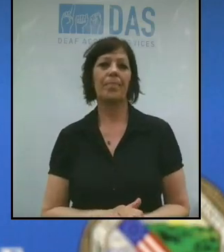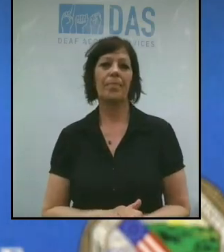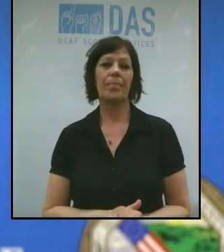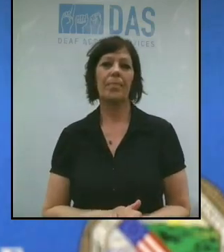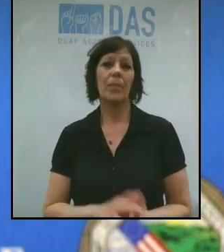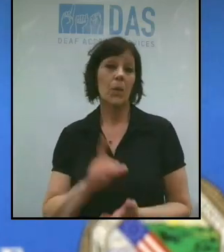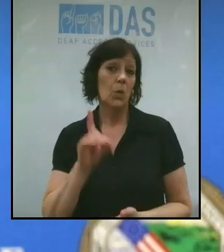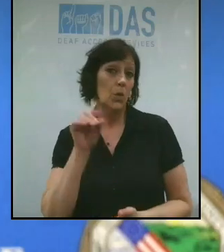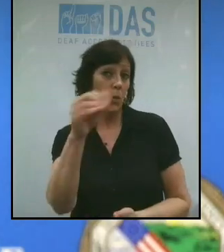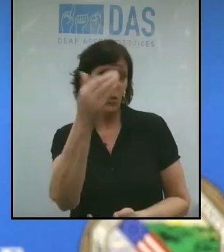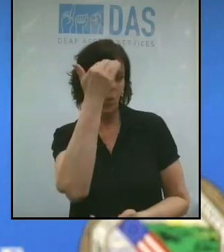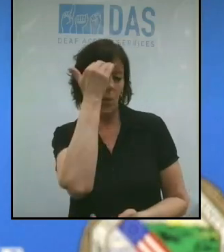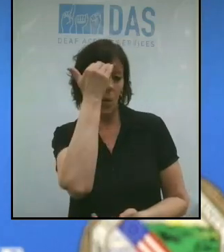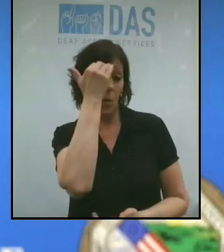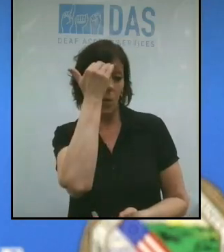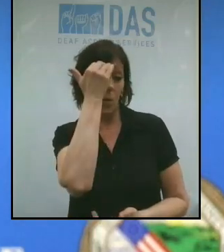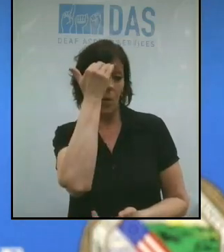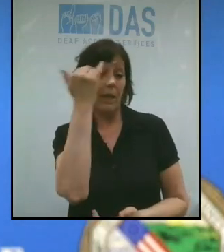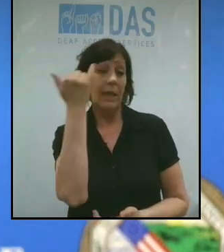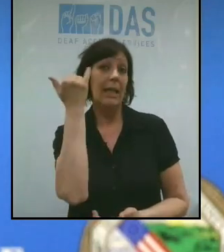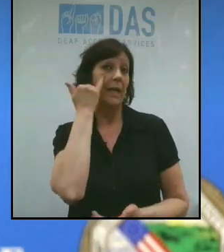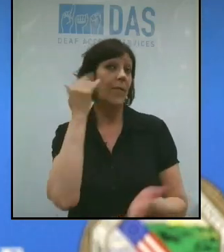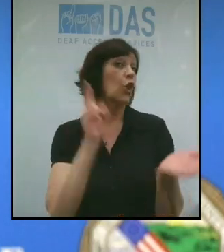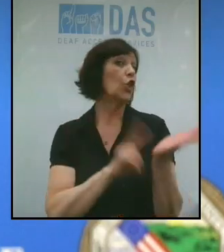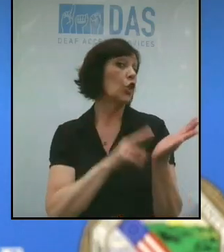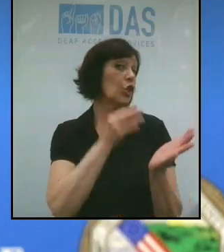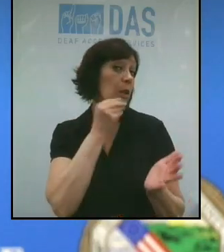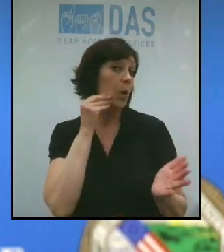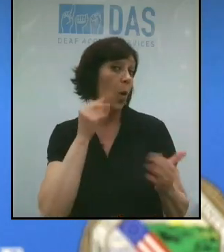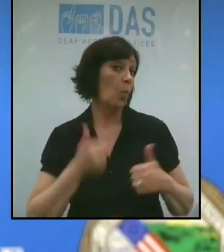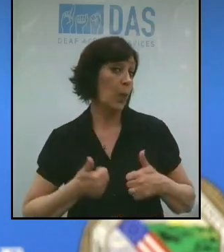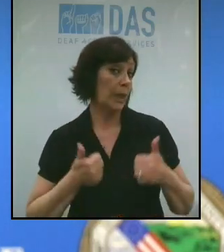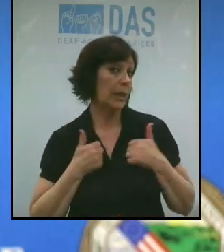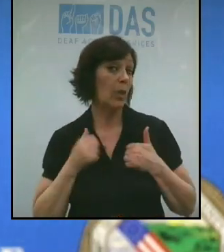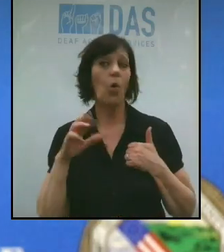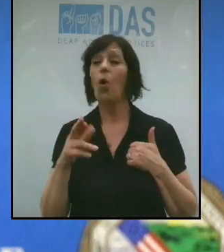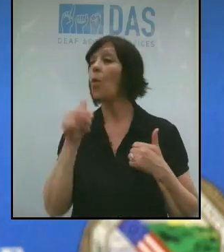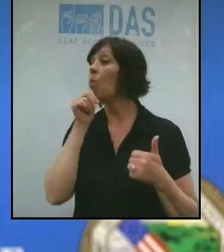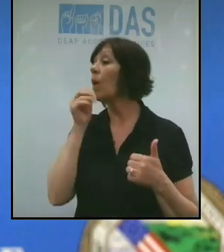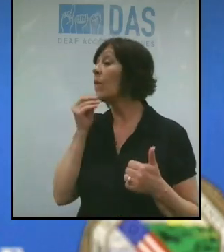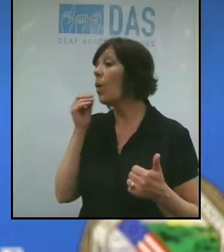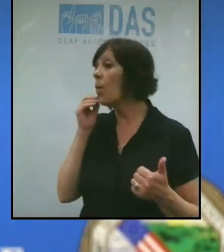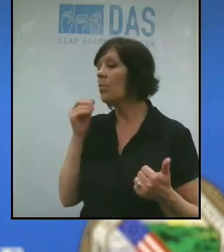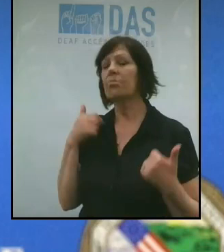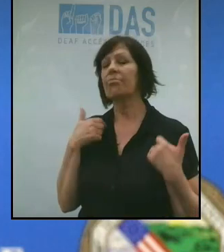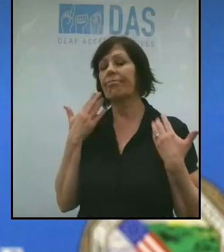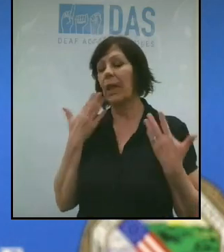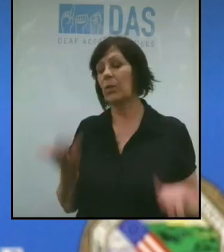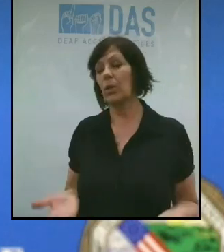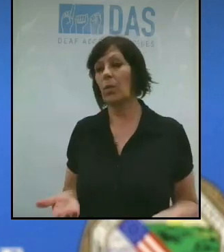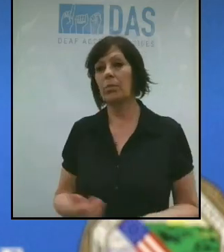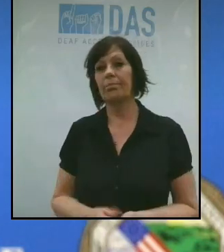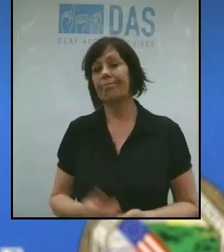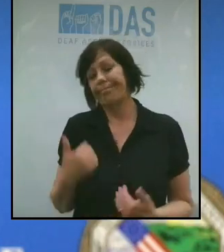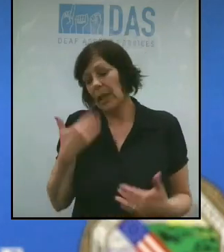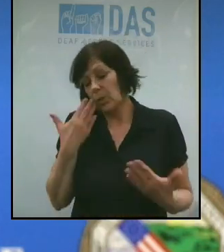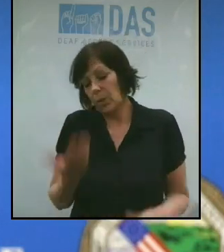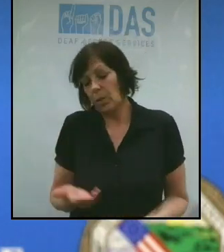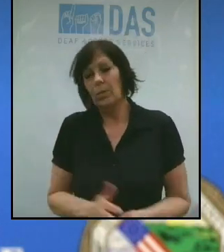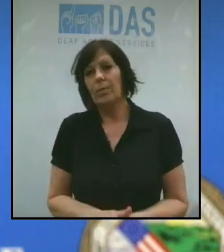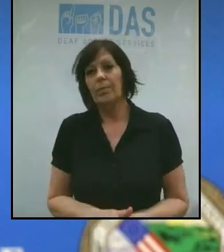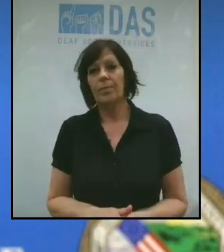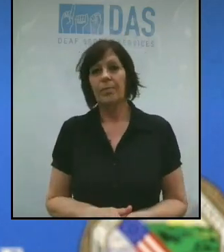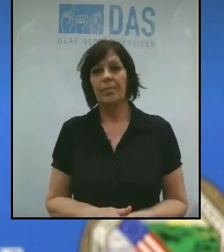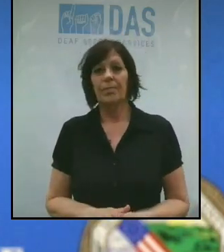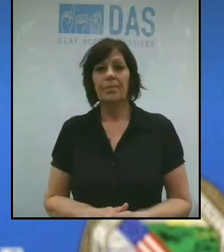And do you know if they happened to be nursing home residents, or were they from private residents, or do you not have that info? I don't have that